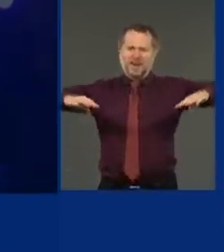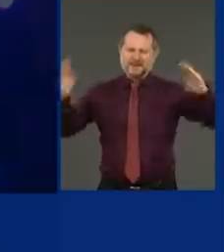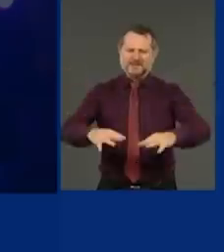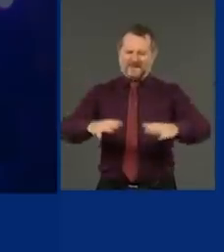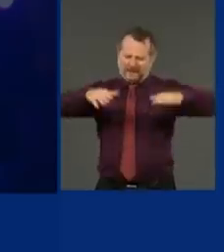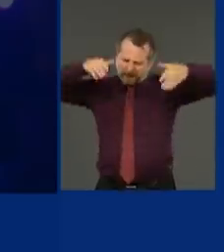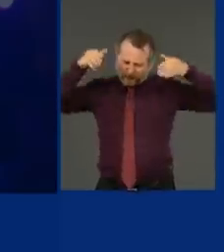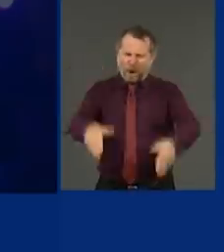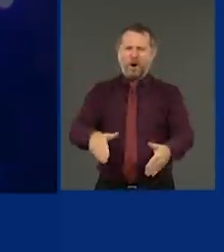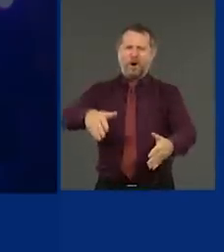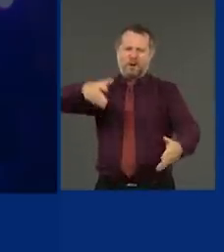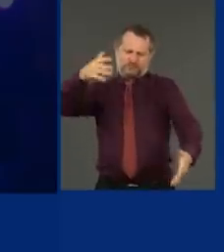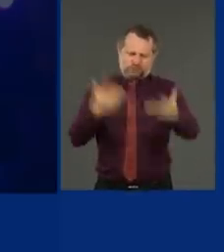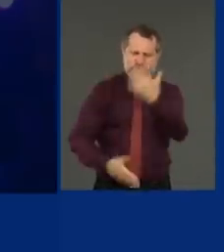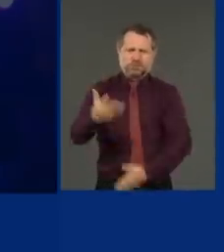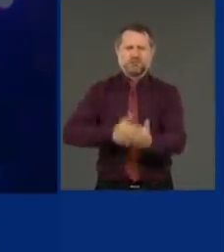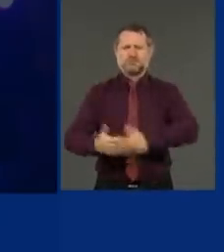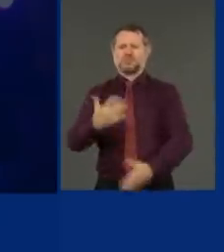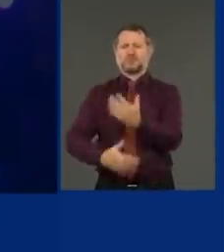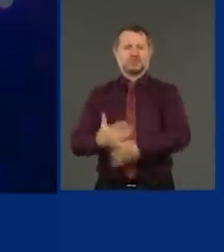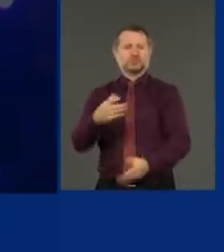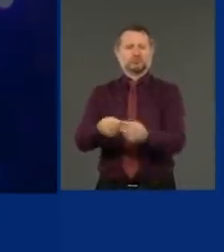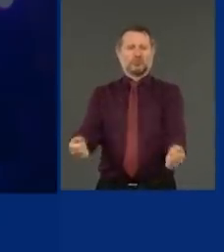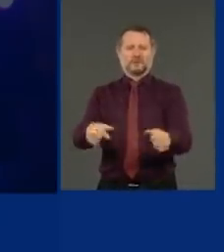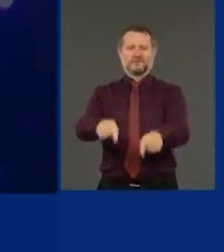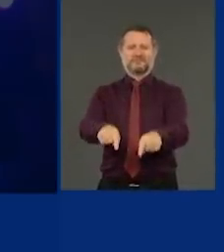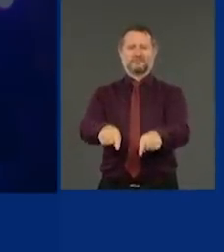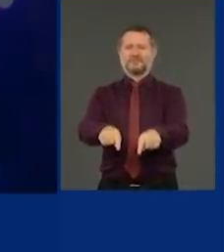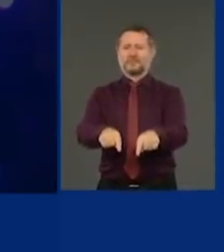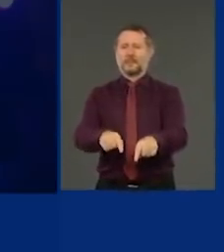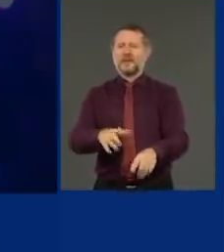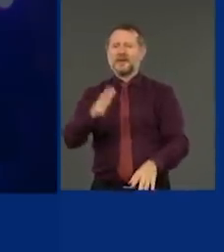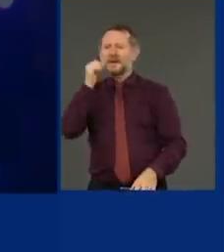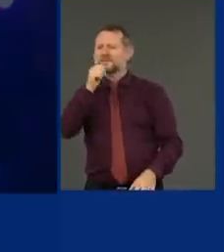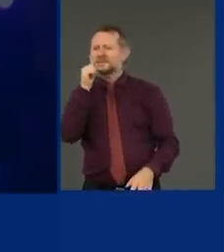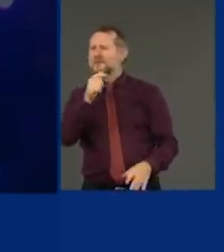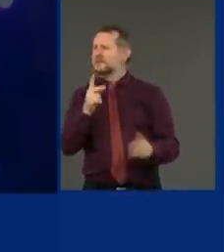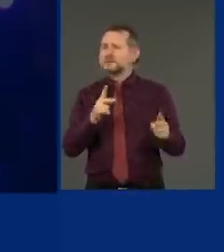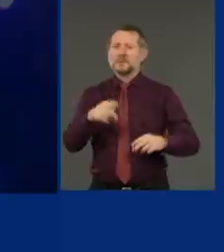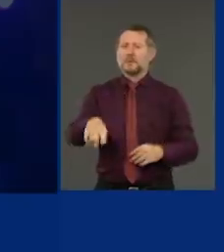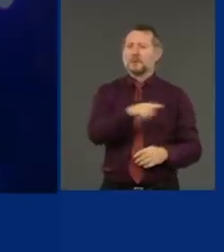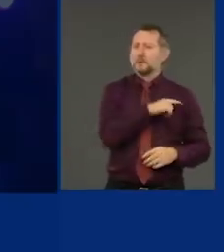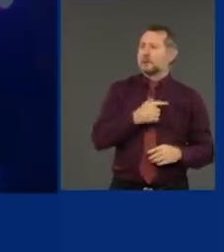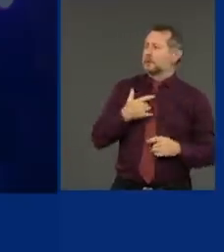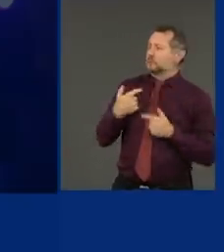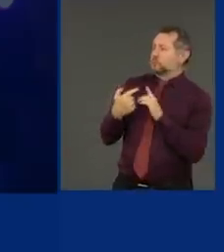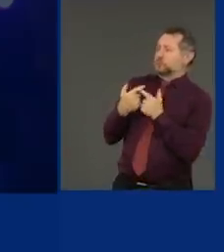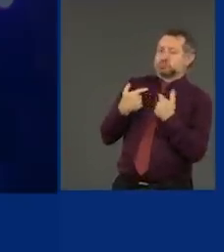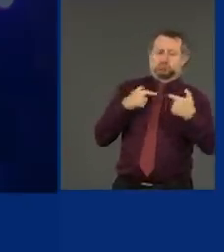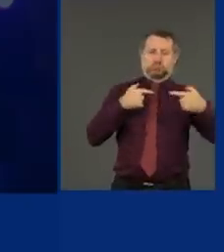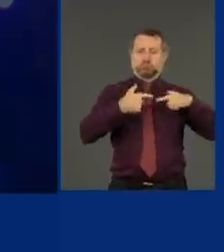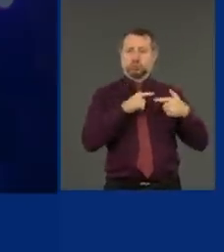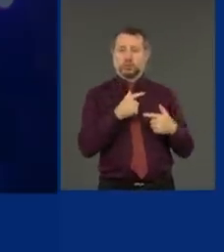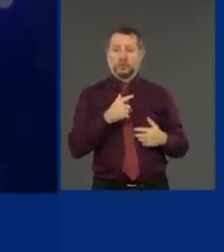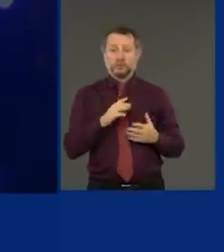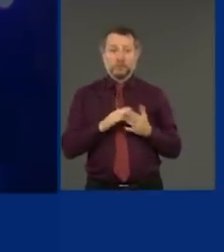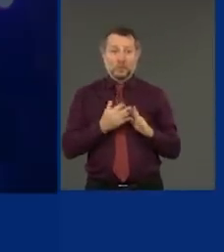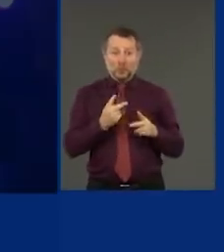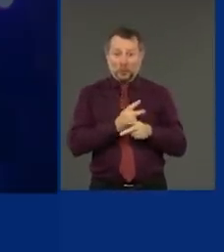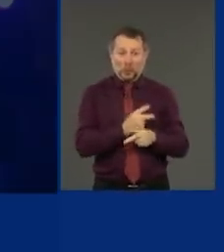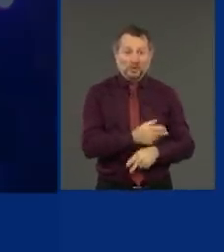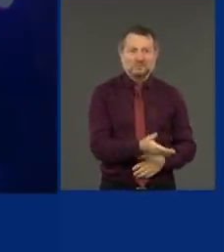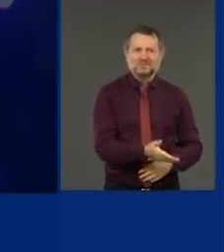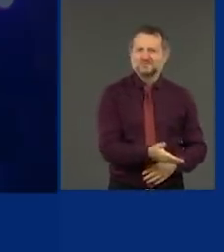this issue. People are getting shot every day. It's getting worse, not better. We have to